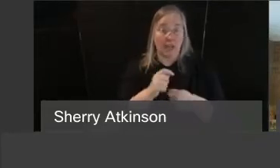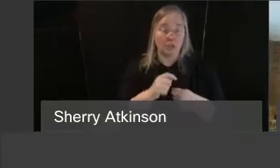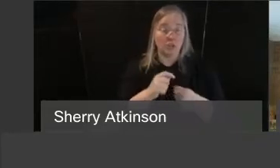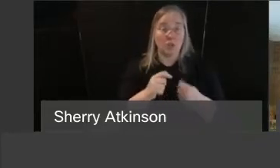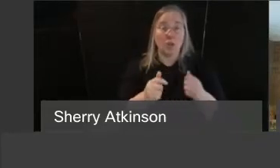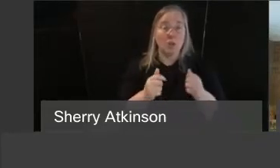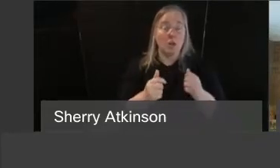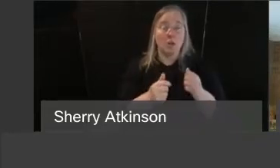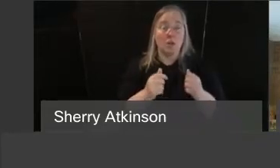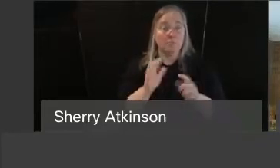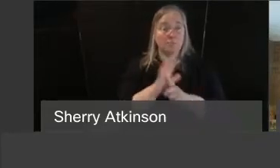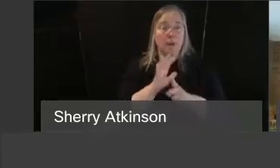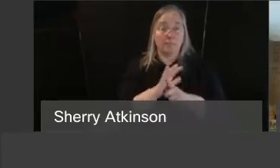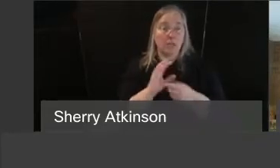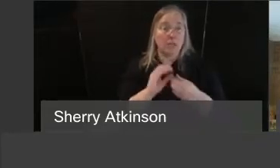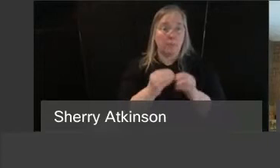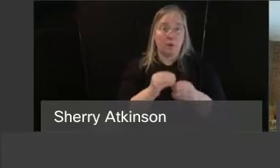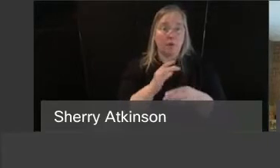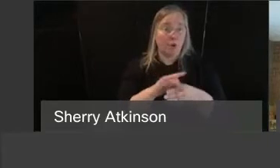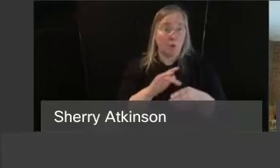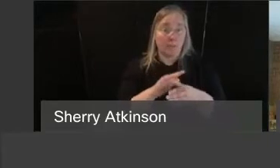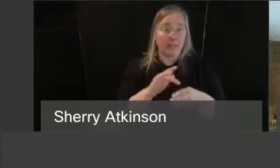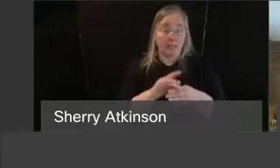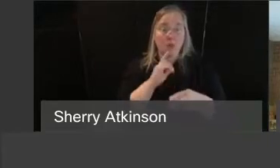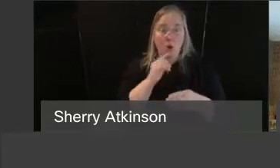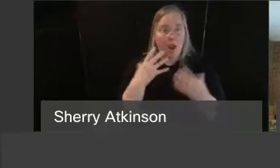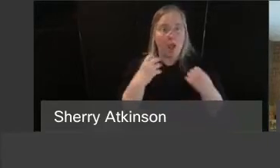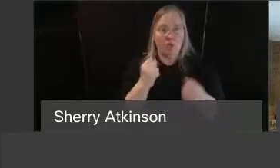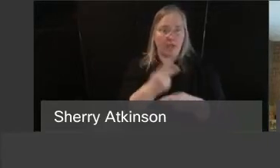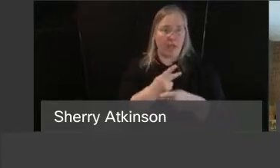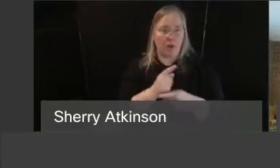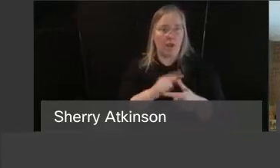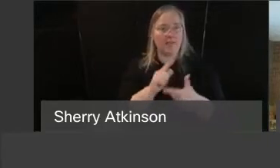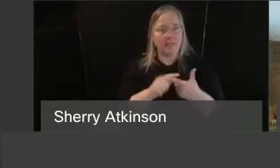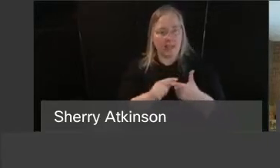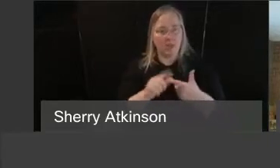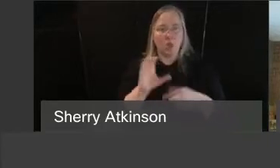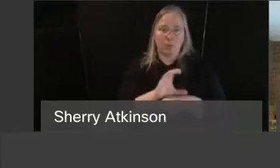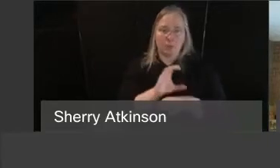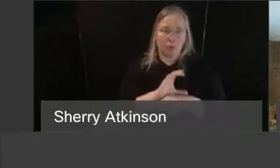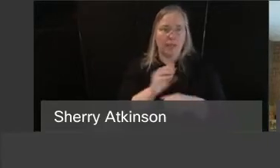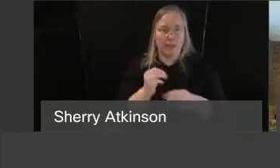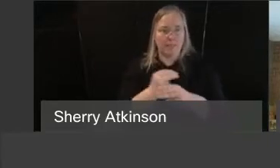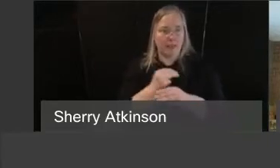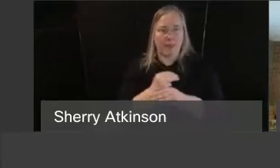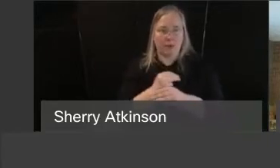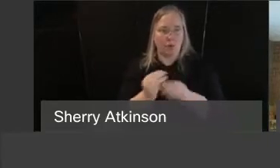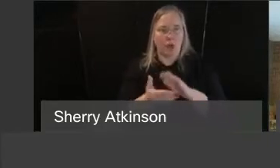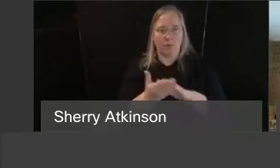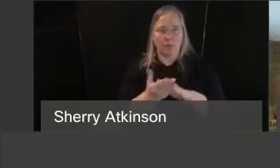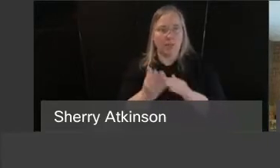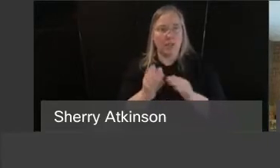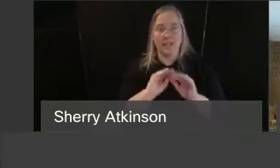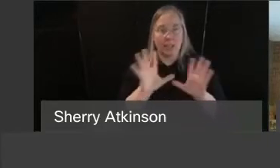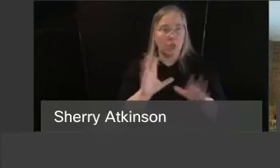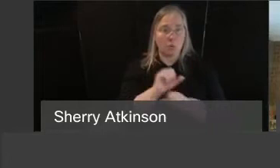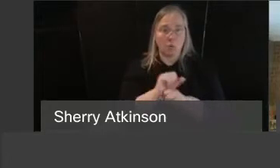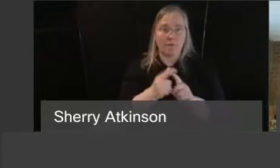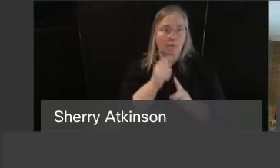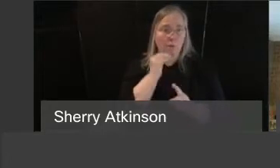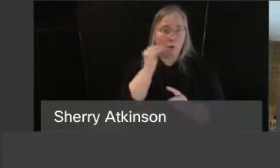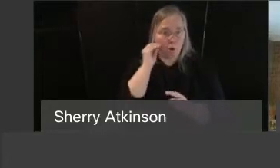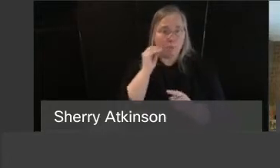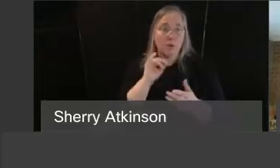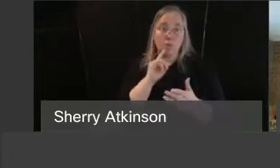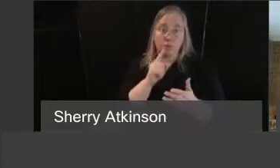job openings are still in healthcare. And then followed by computing and mathematical operations. I mean, clearly working from home has put a real strain on our